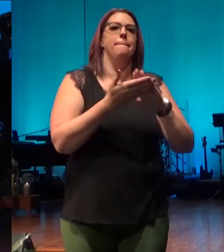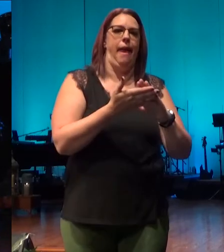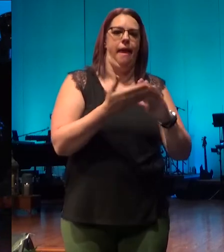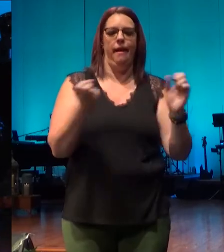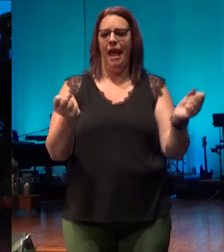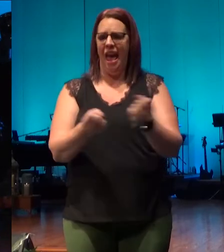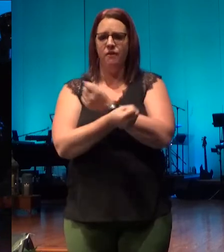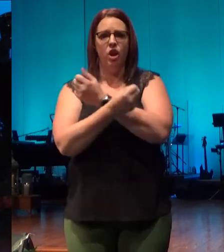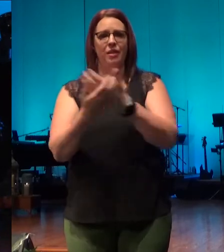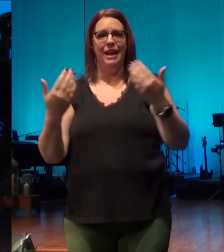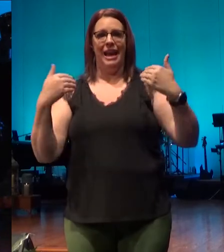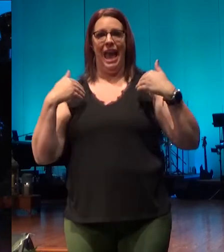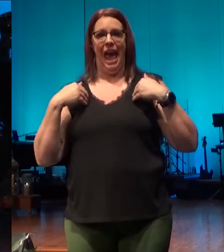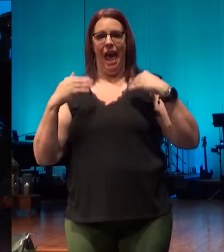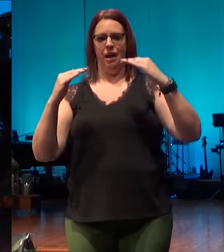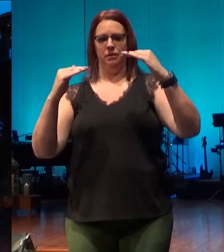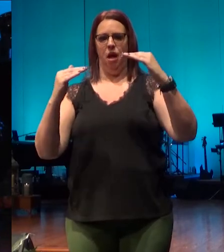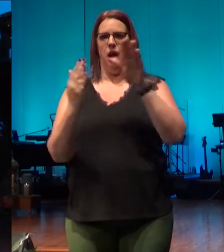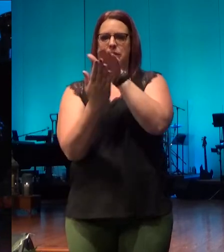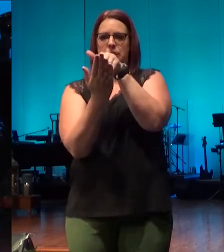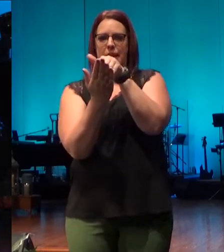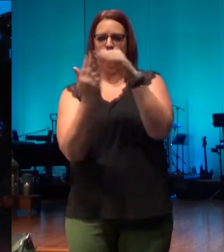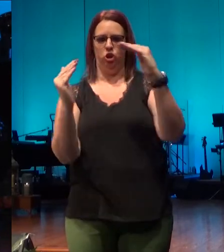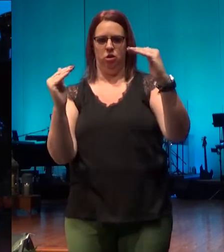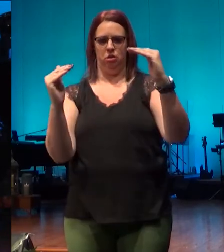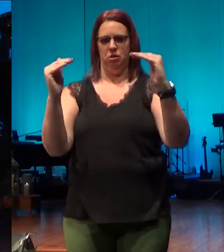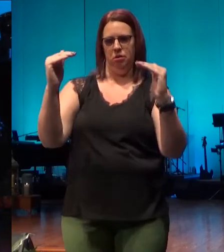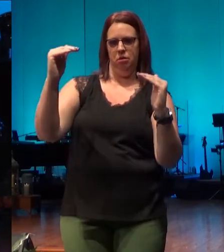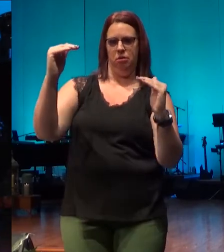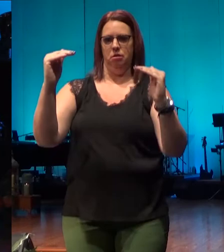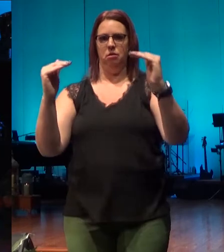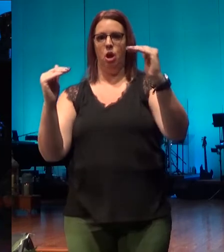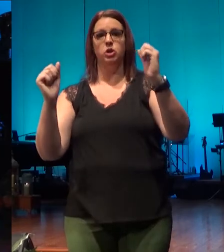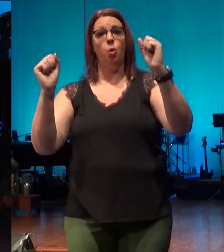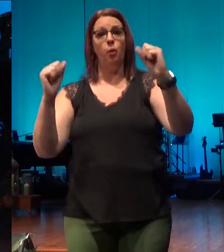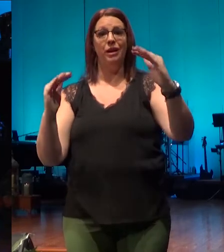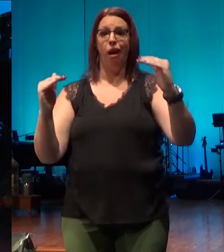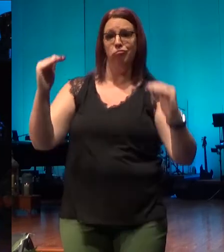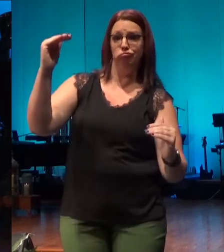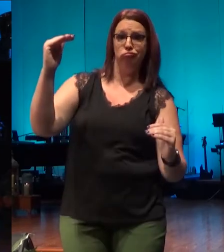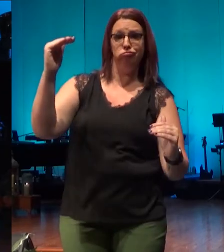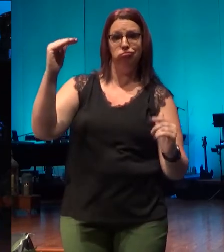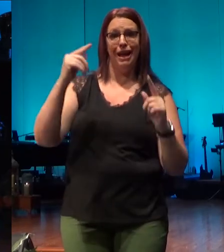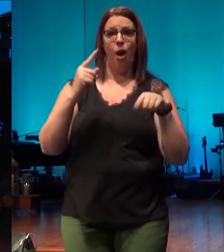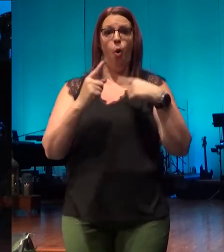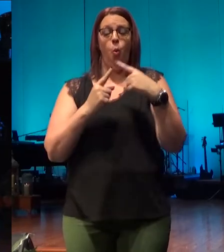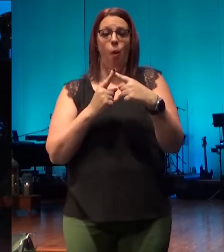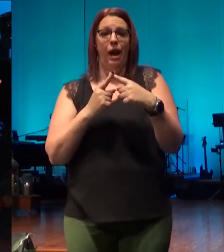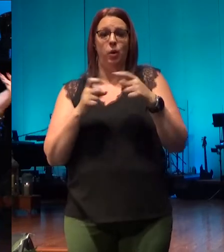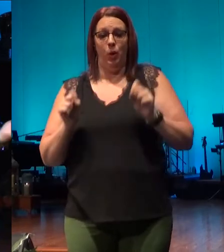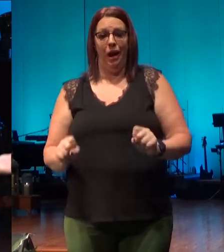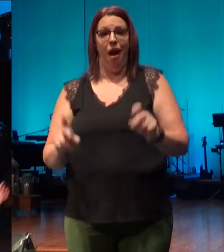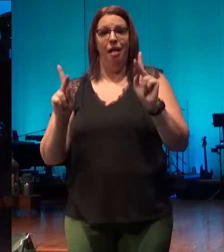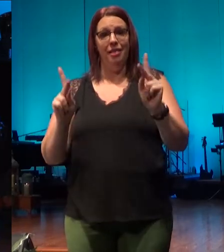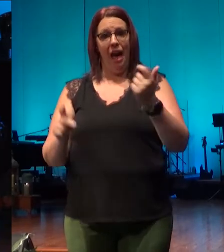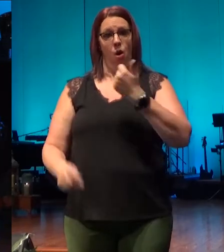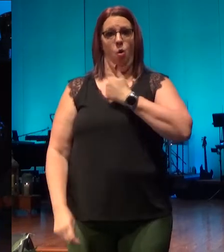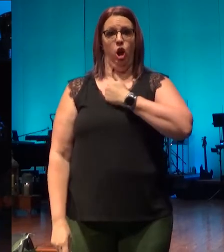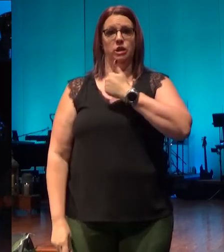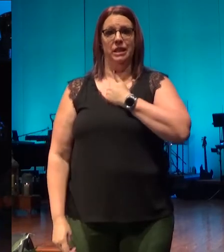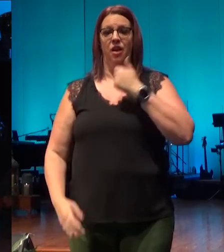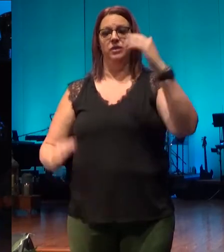its centered point, and we too can get lopsided when we don't allow ourselves to balance